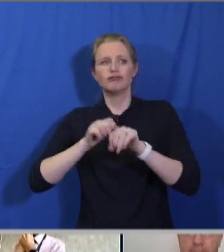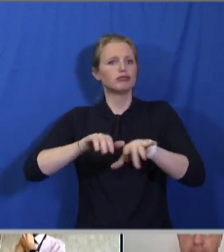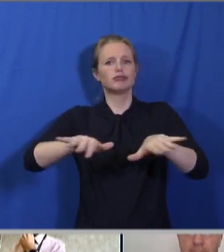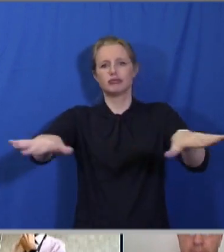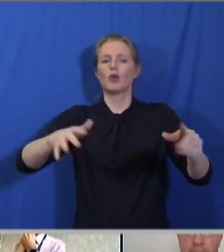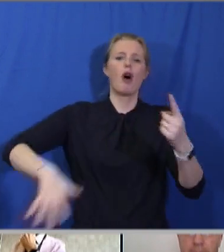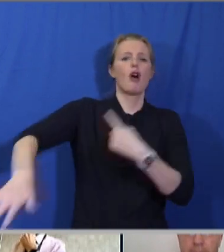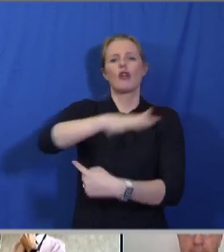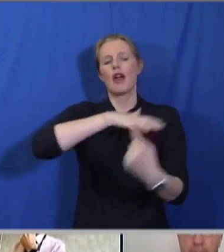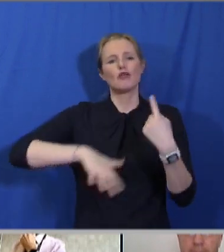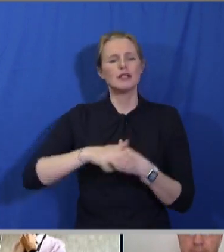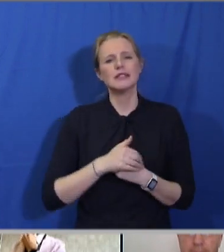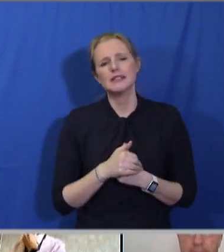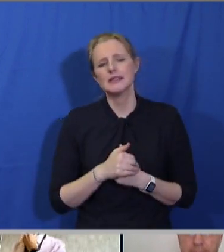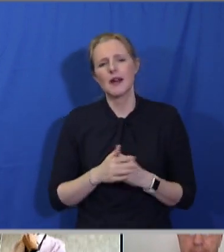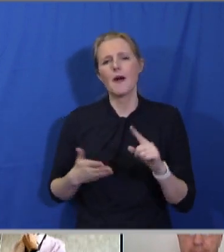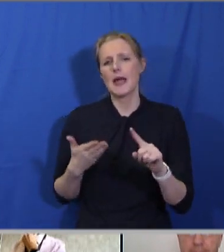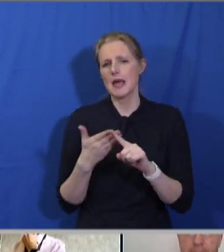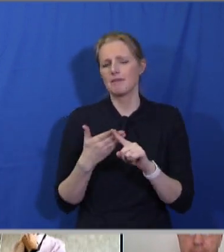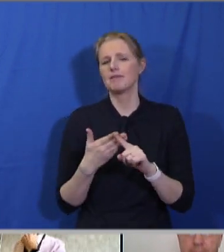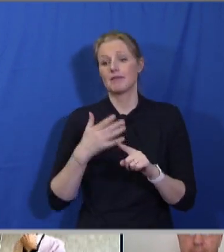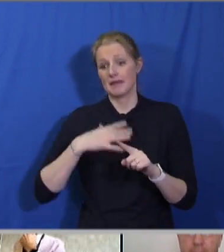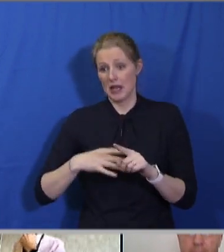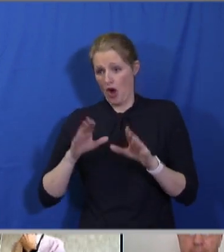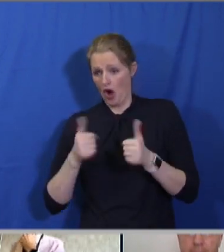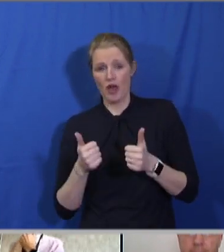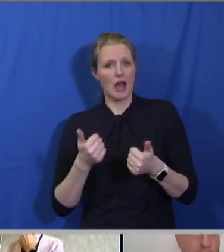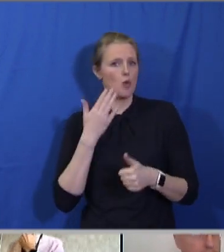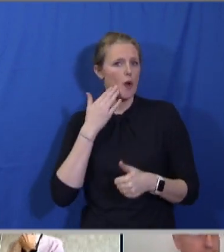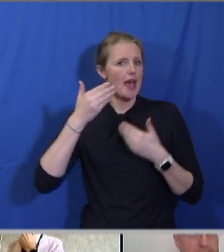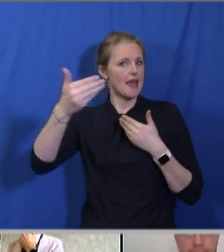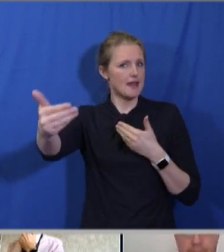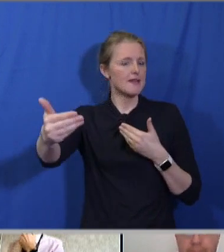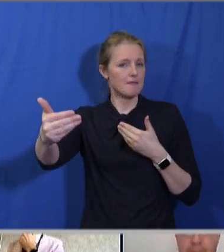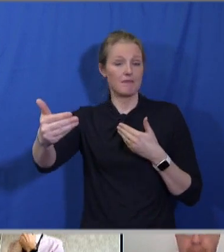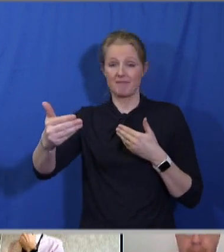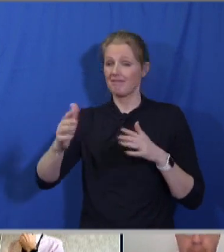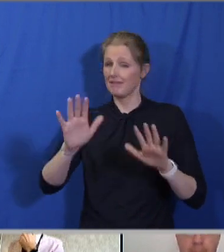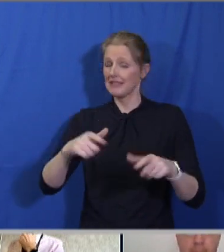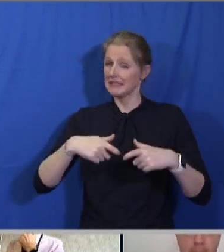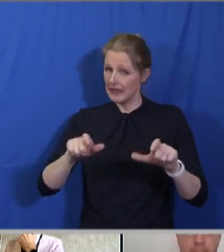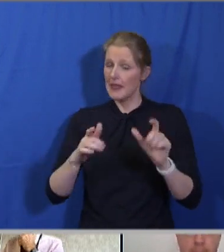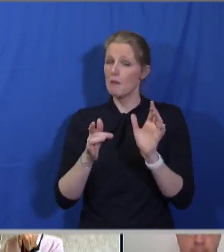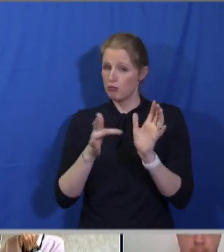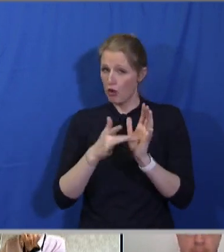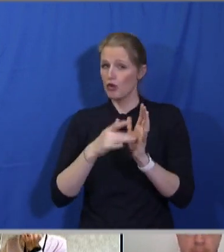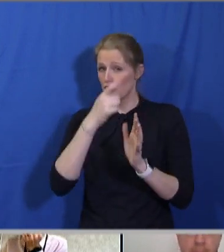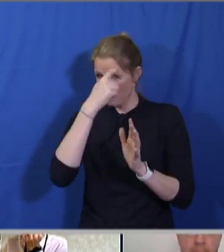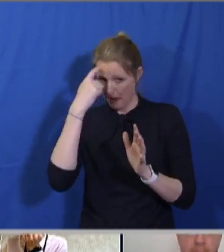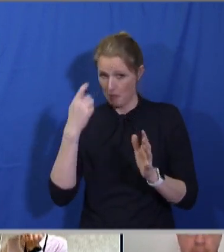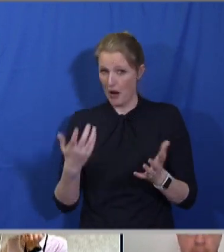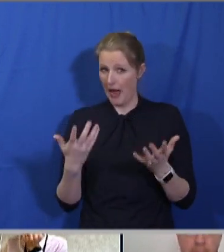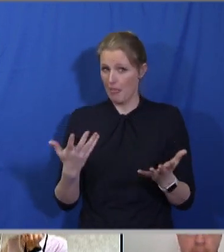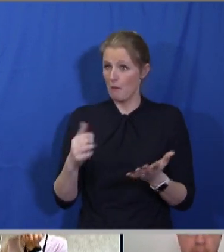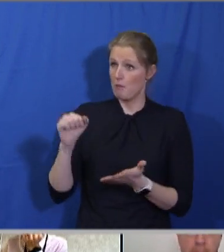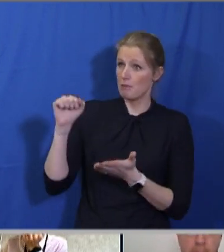remaining areas, and at the timescale for that. Cognizant of the fact that we are in a very uncertain budgetary